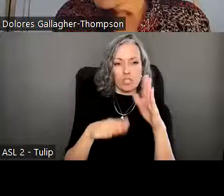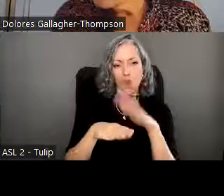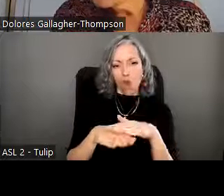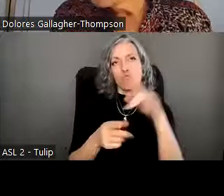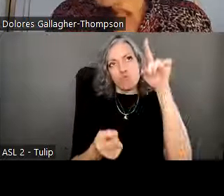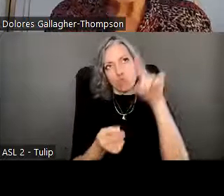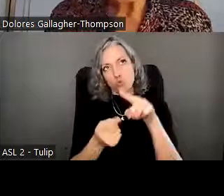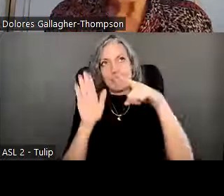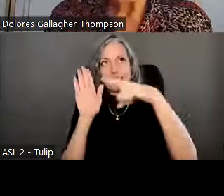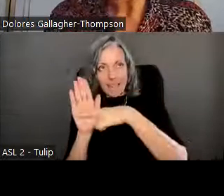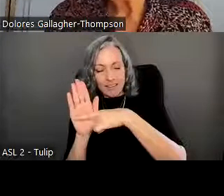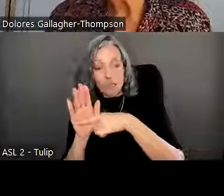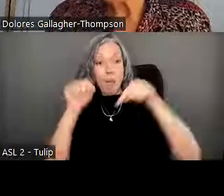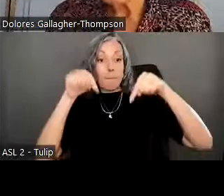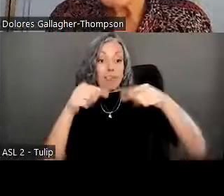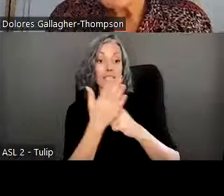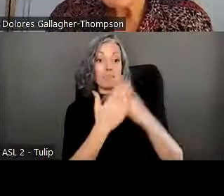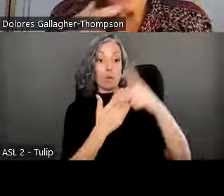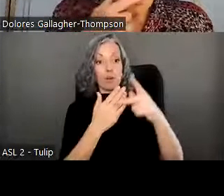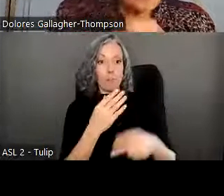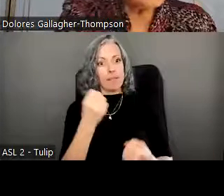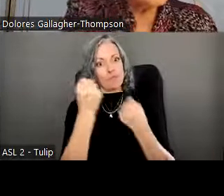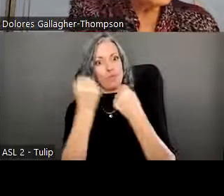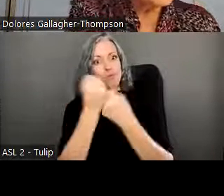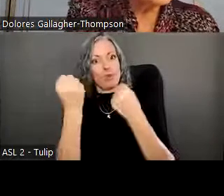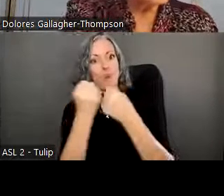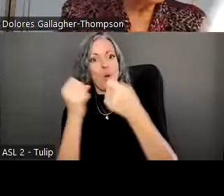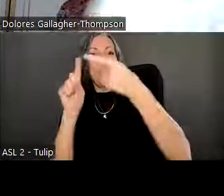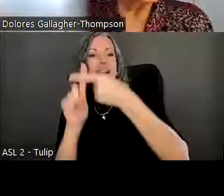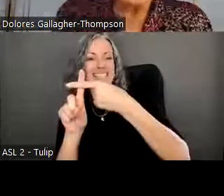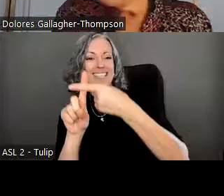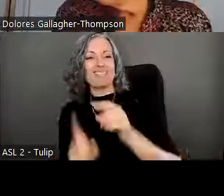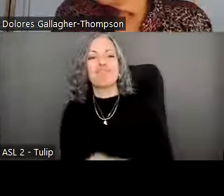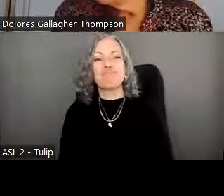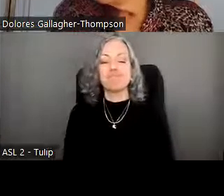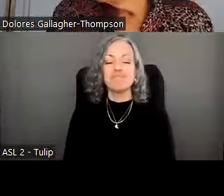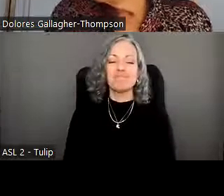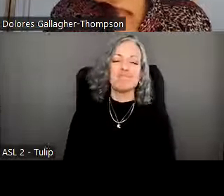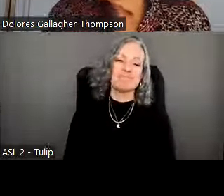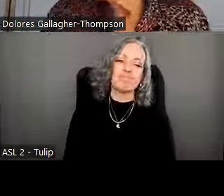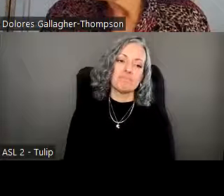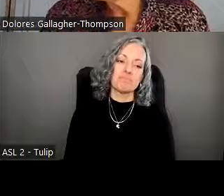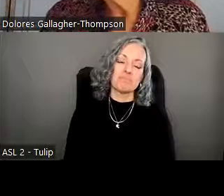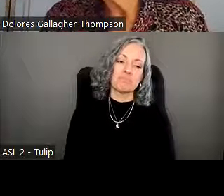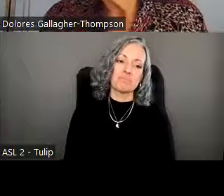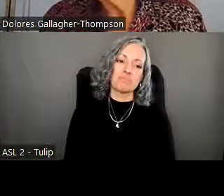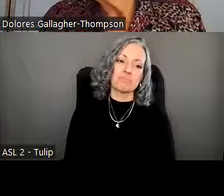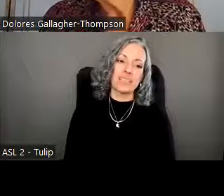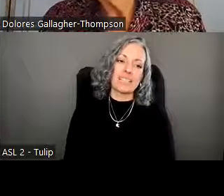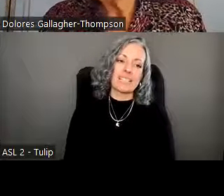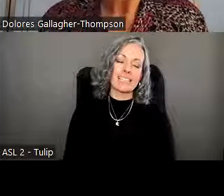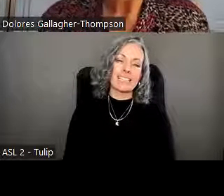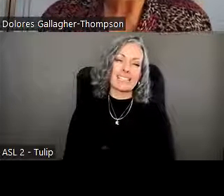reducing the negatives, but this program builds up the positives. Let's skip the next slide and let me go